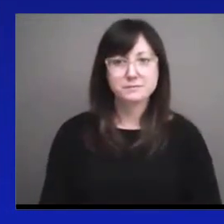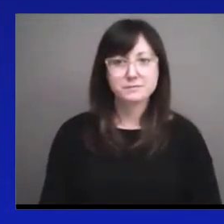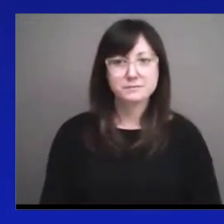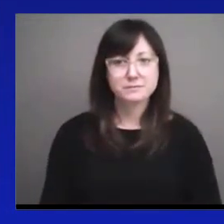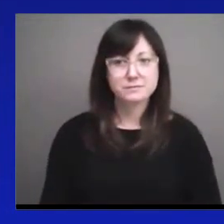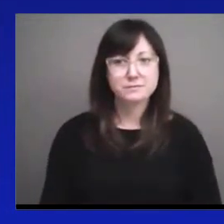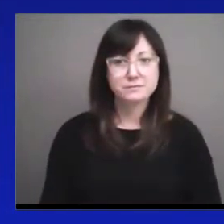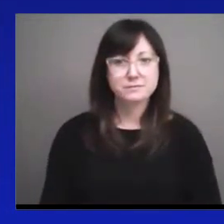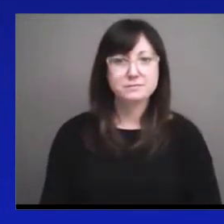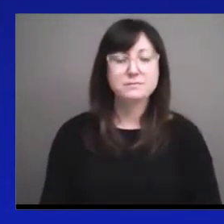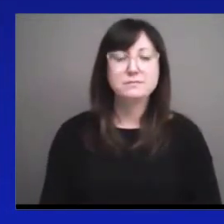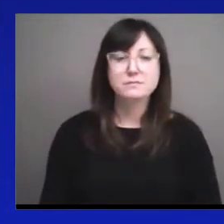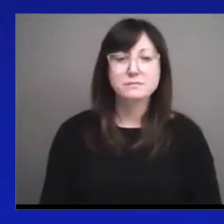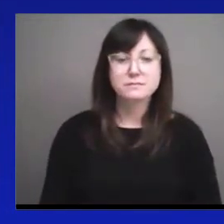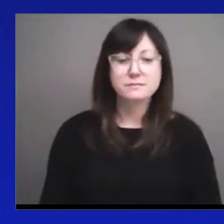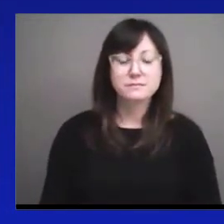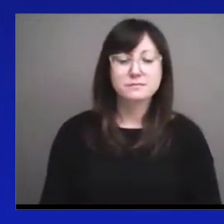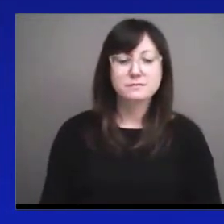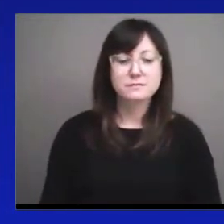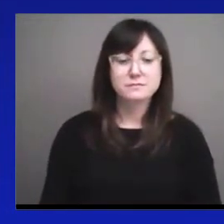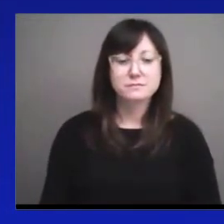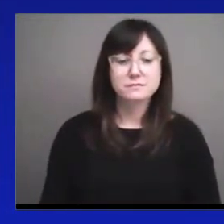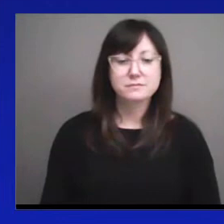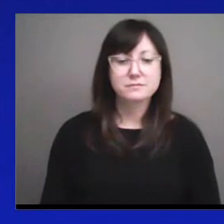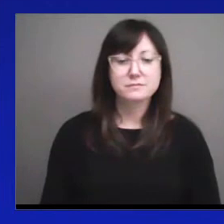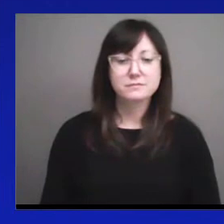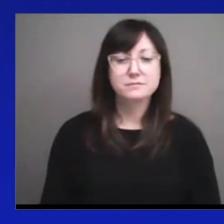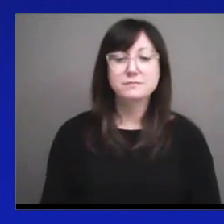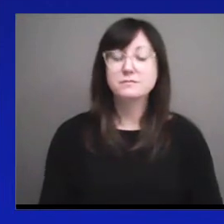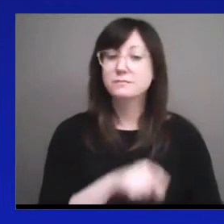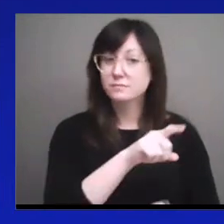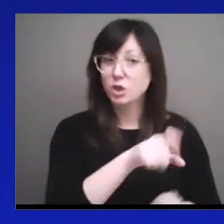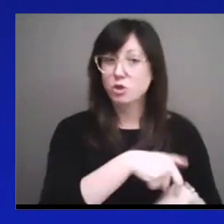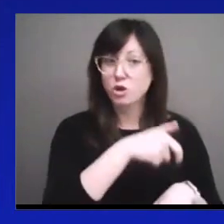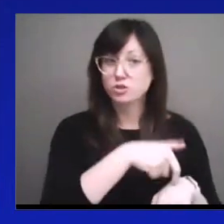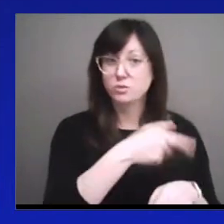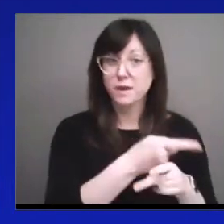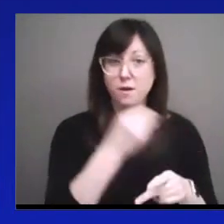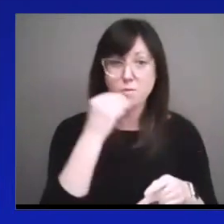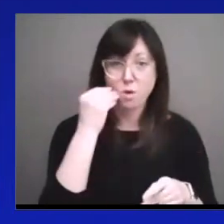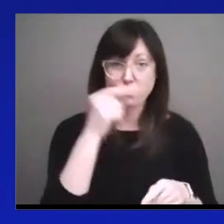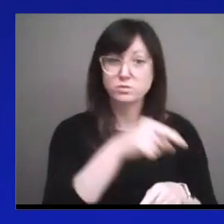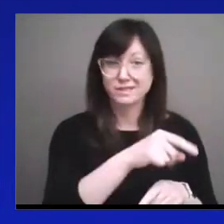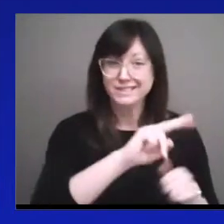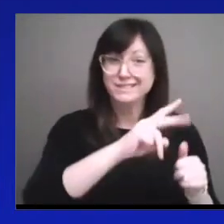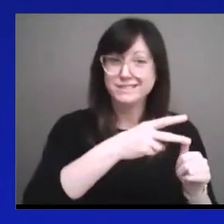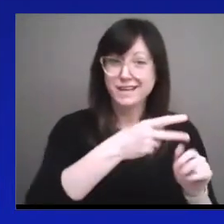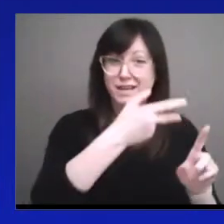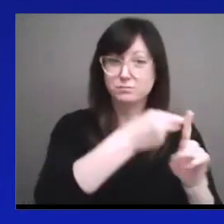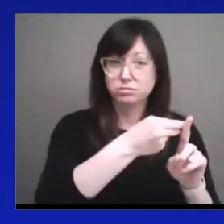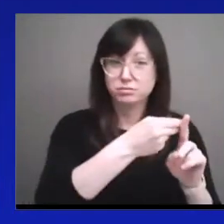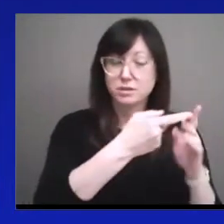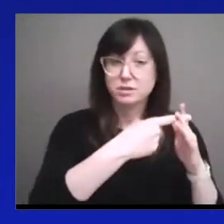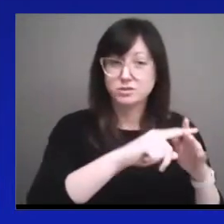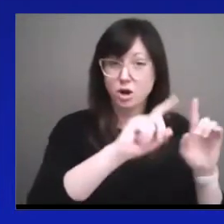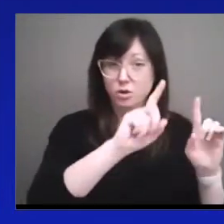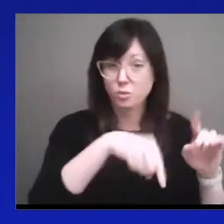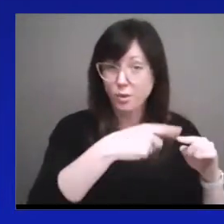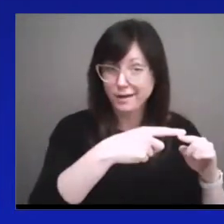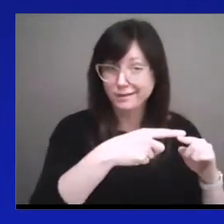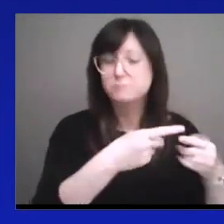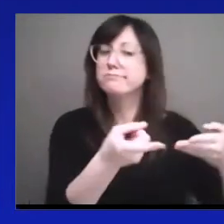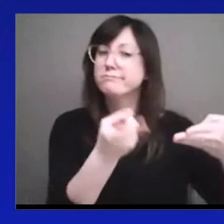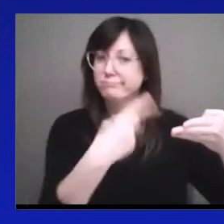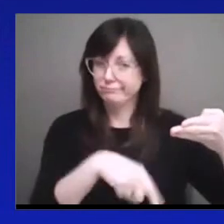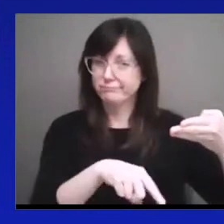Now, the second dose for residents of these long-term care facilities, well, that'll start next week. There